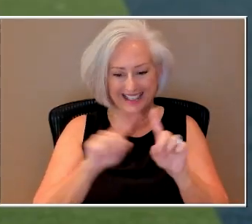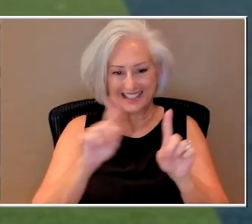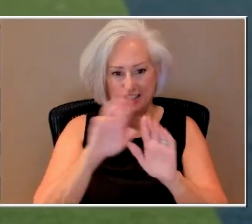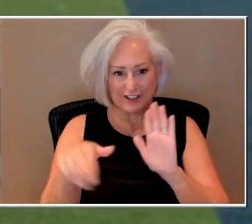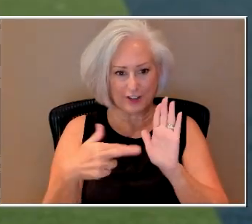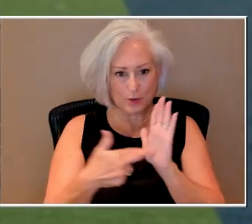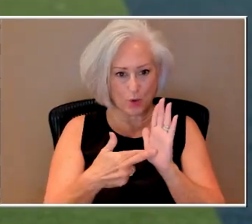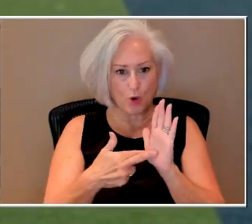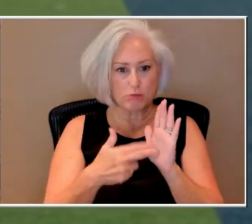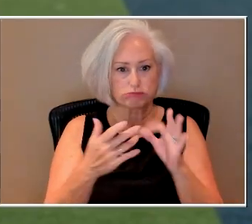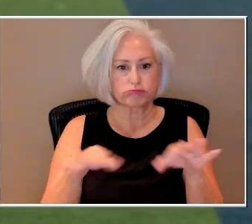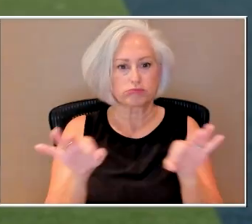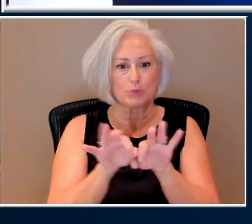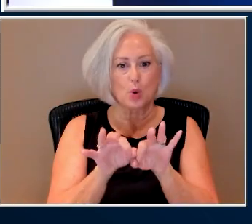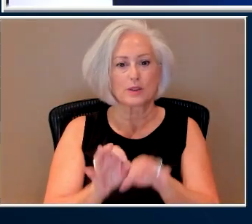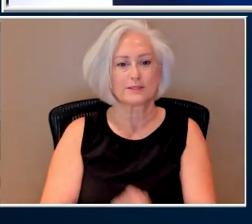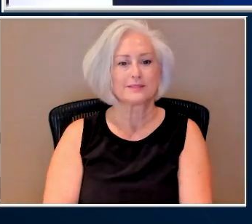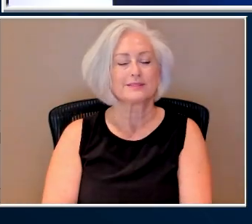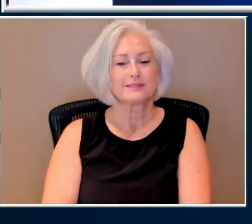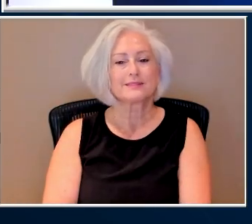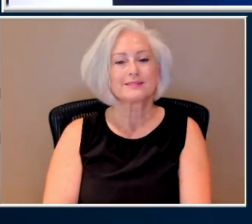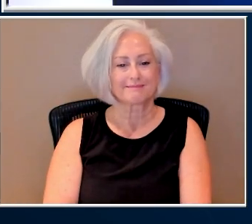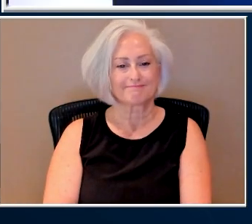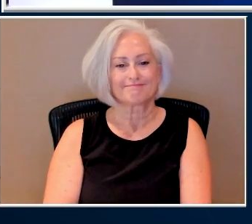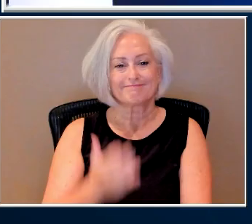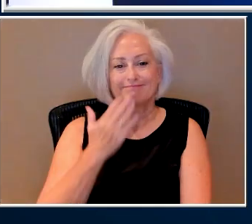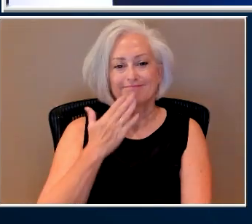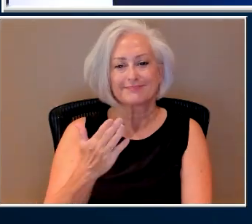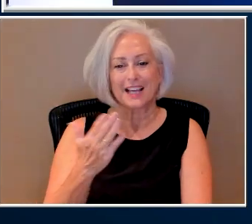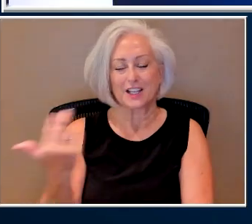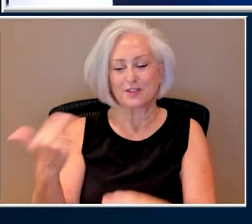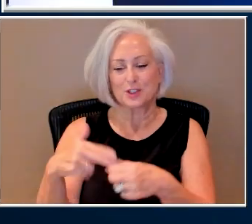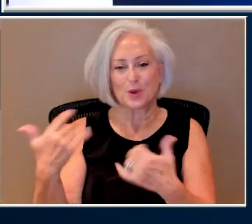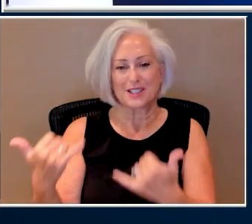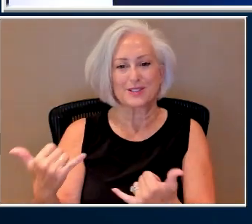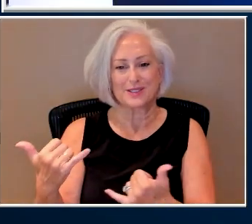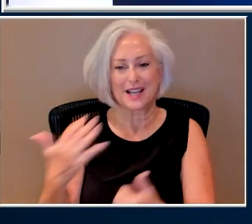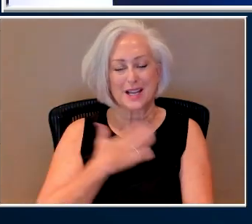that. Well, Coach, thanks so much for being with us today. We appreciate you.